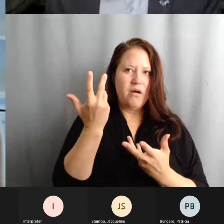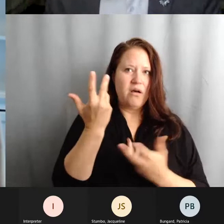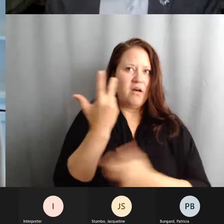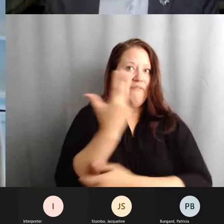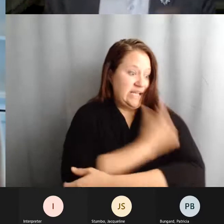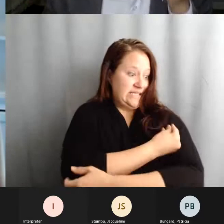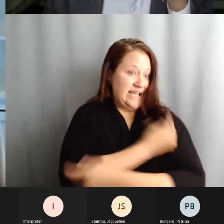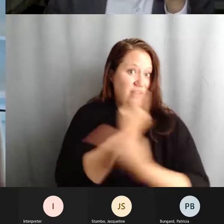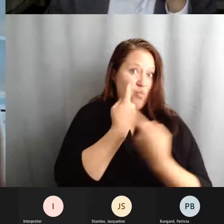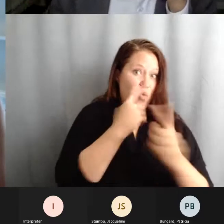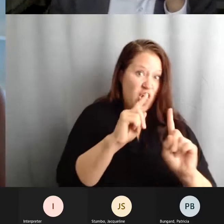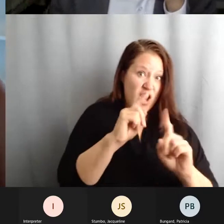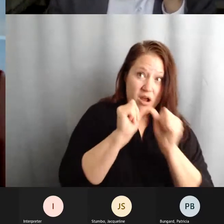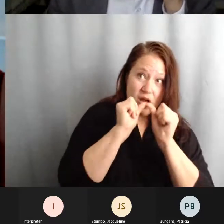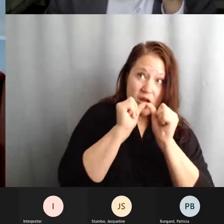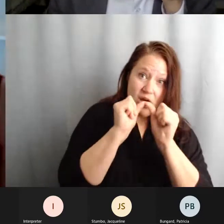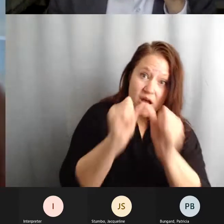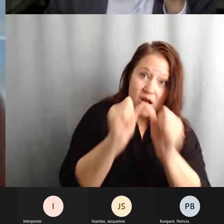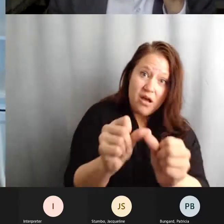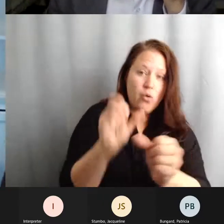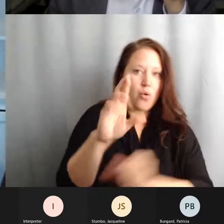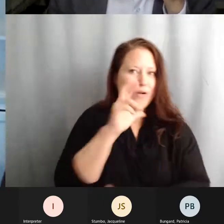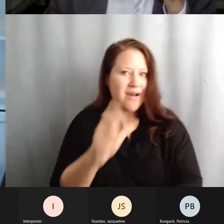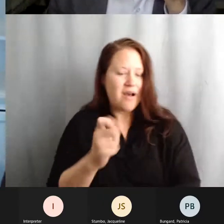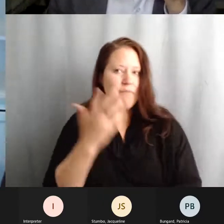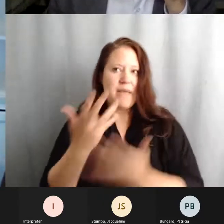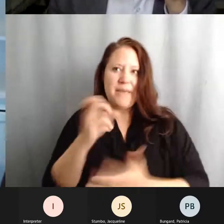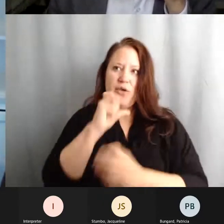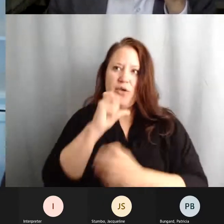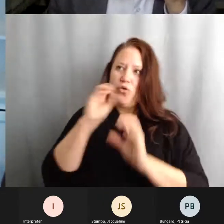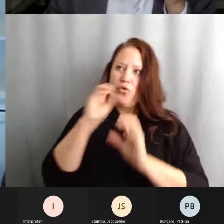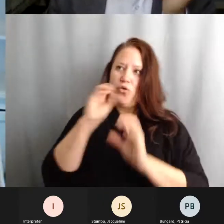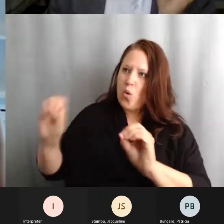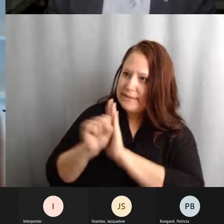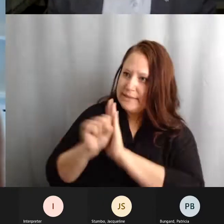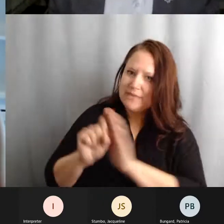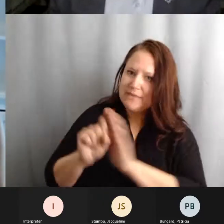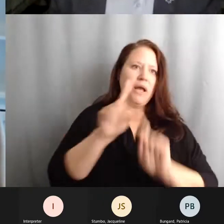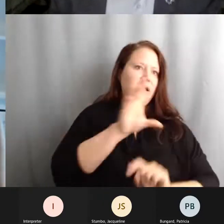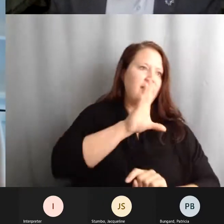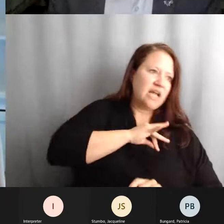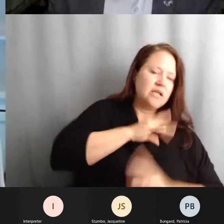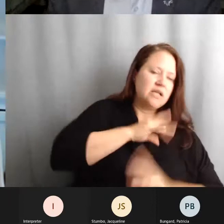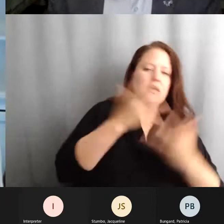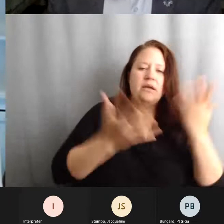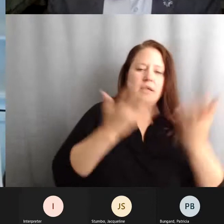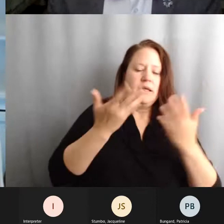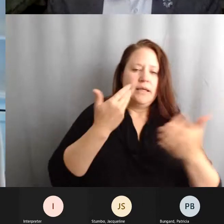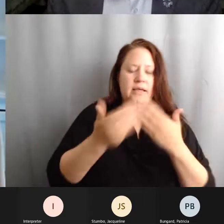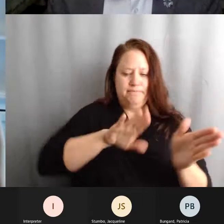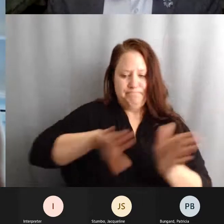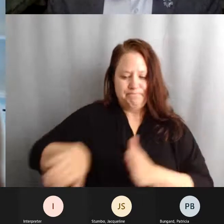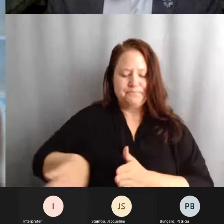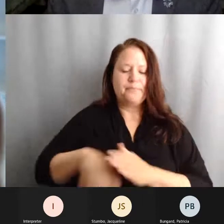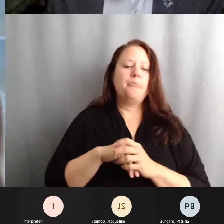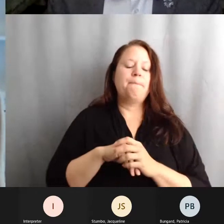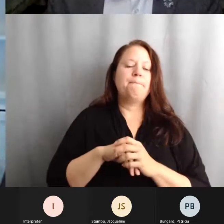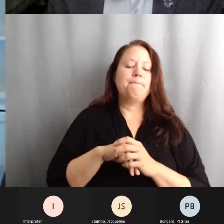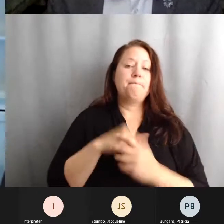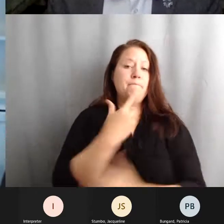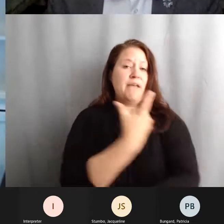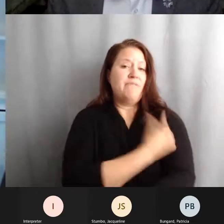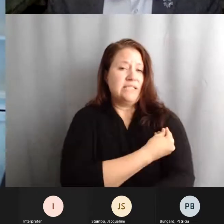because many people may be infected and asymptomatic that we don't identify. But by and large, the vaccines